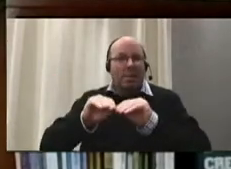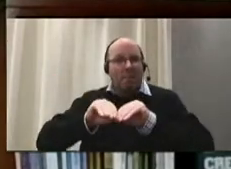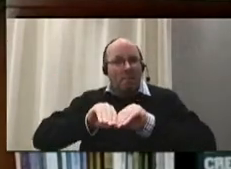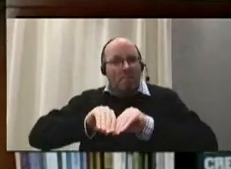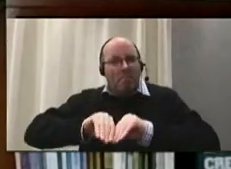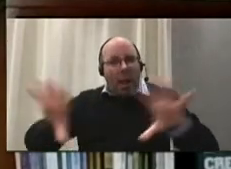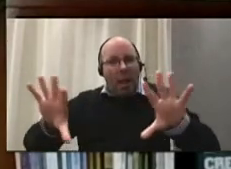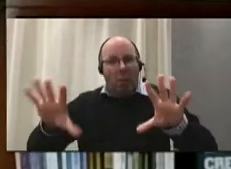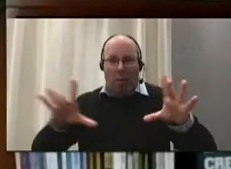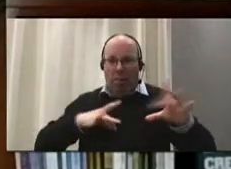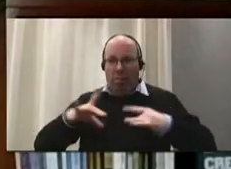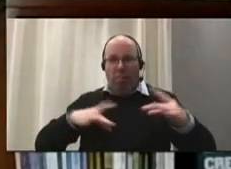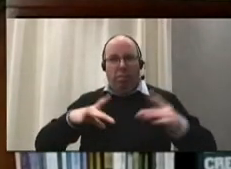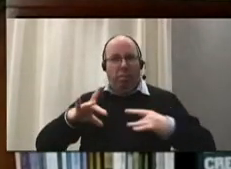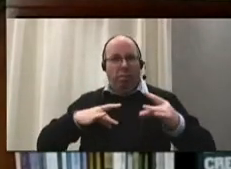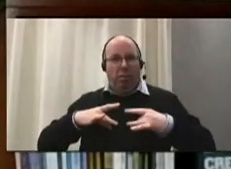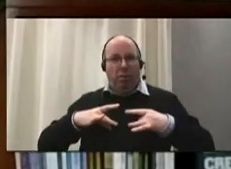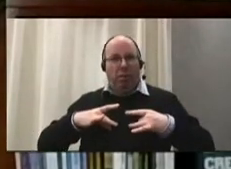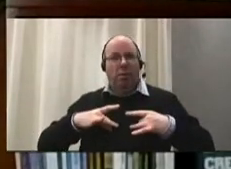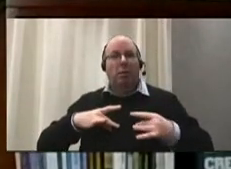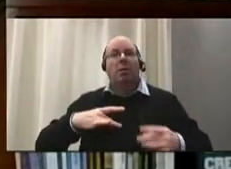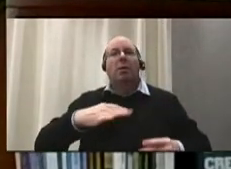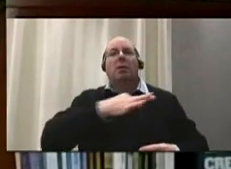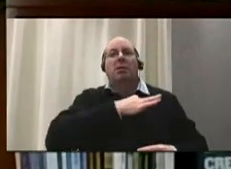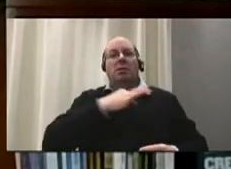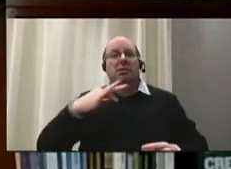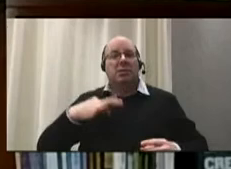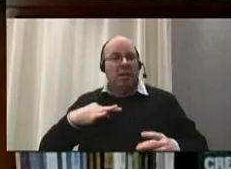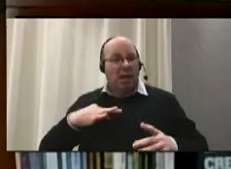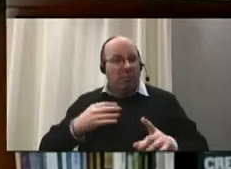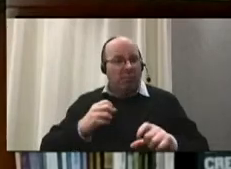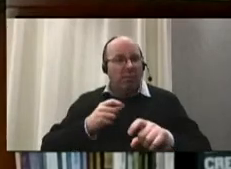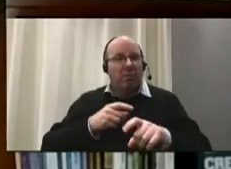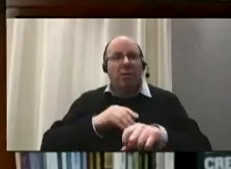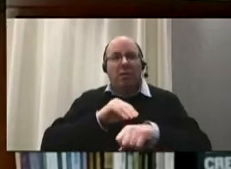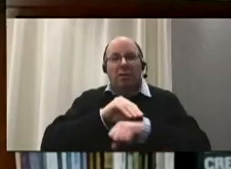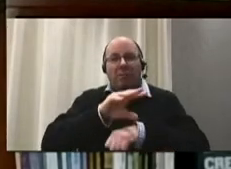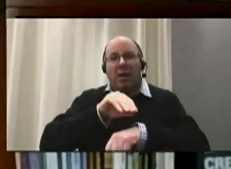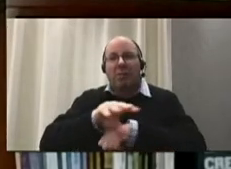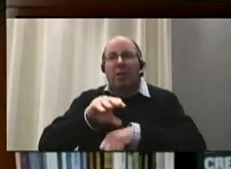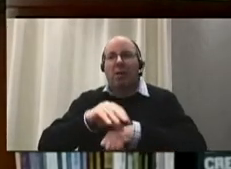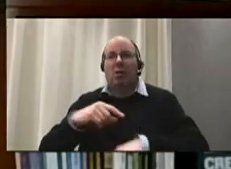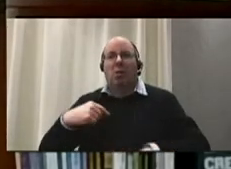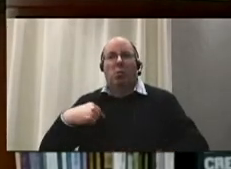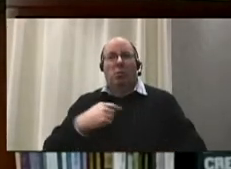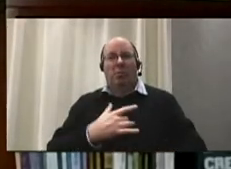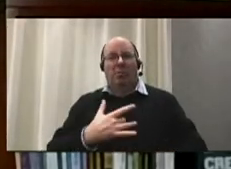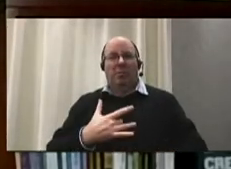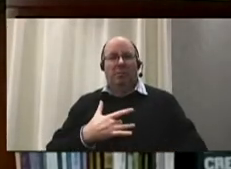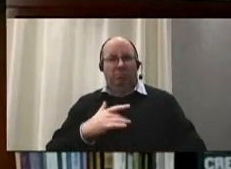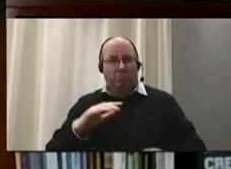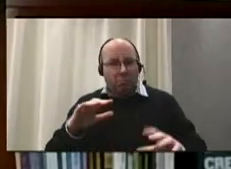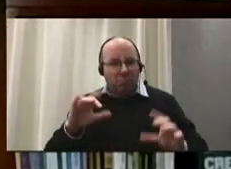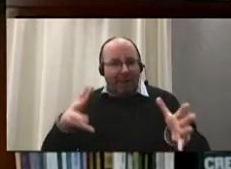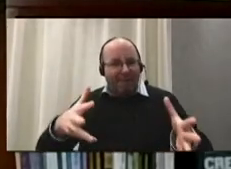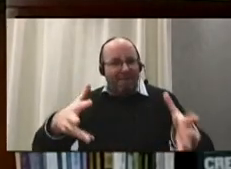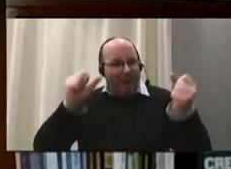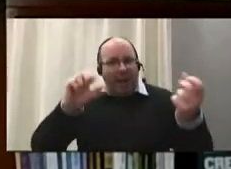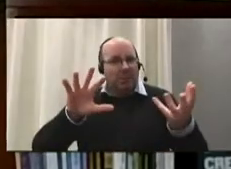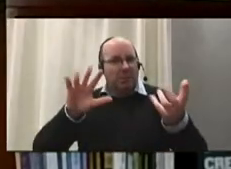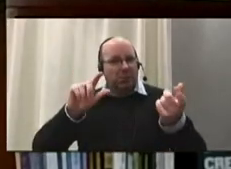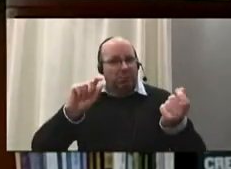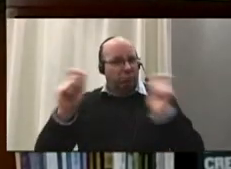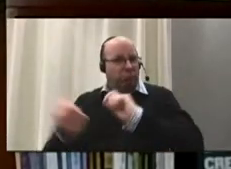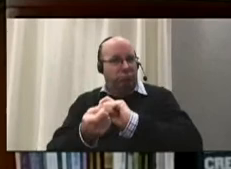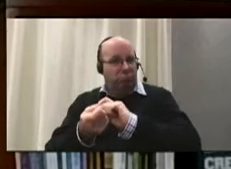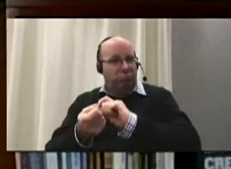our staffing in ways that we just did not imagine so quickly. So I share that with you because having a plan is one part